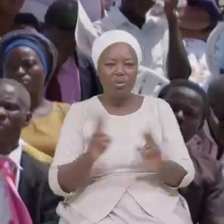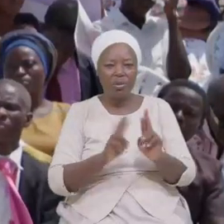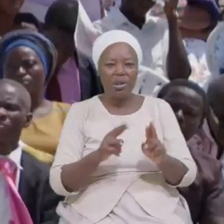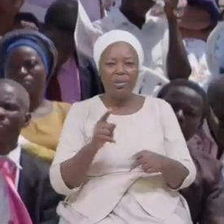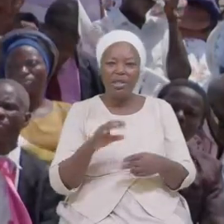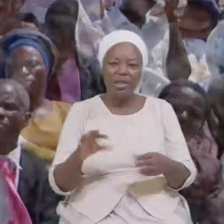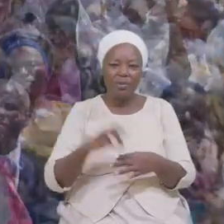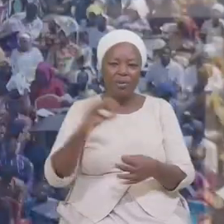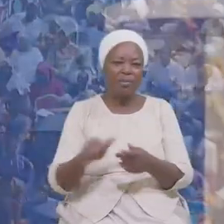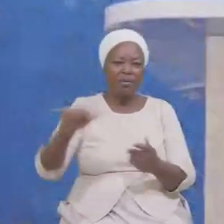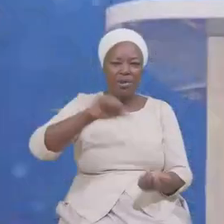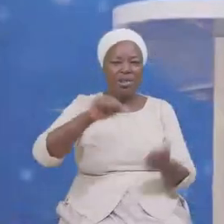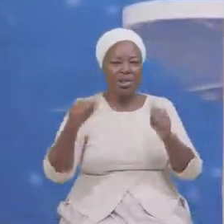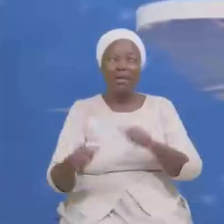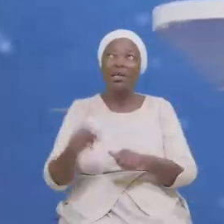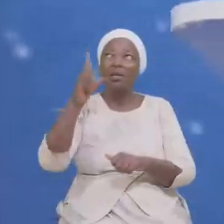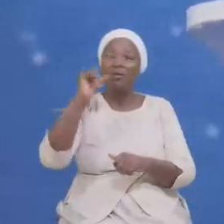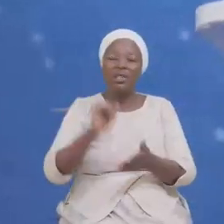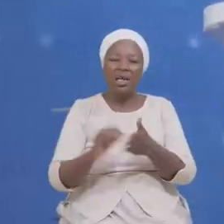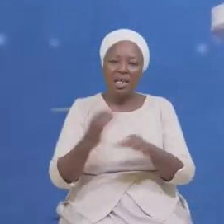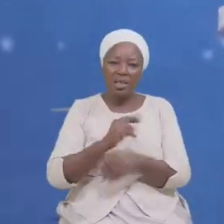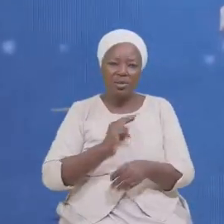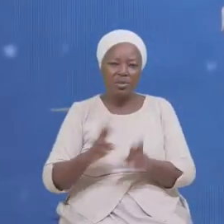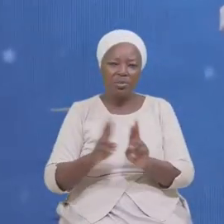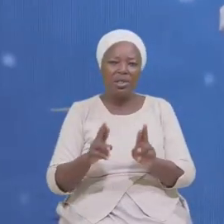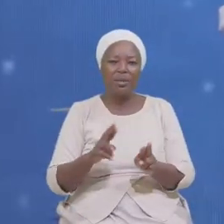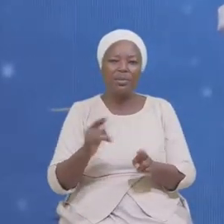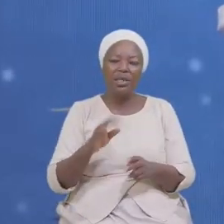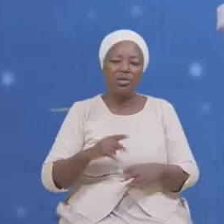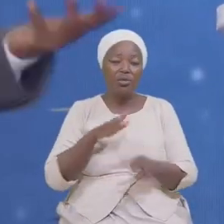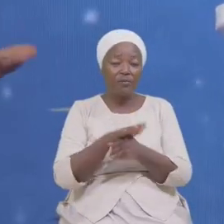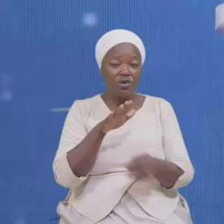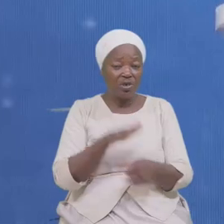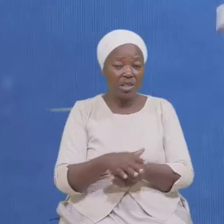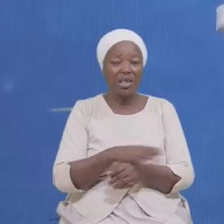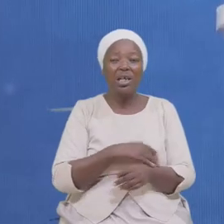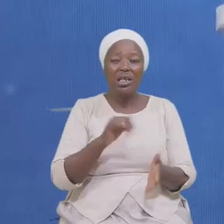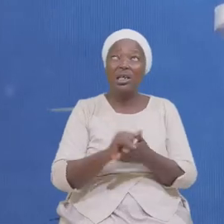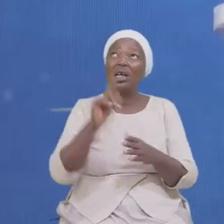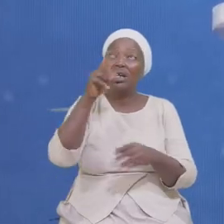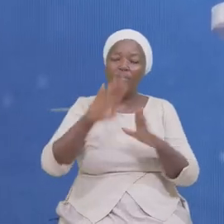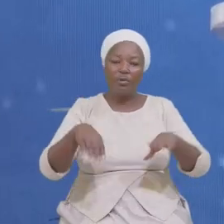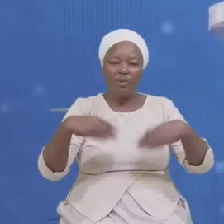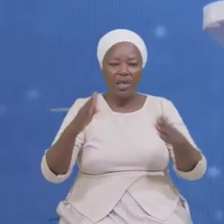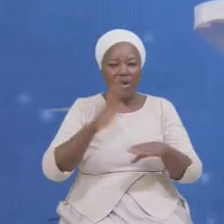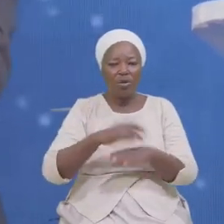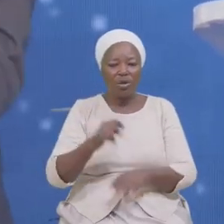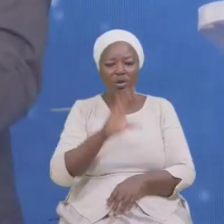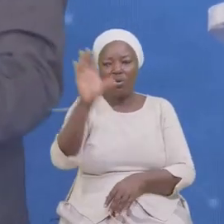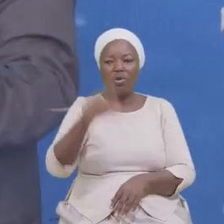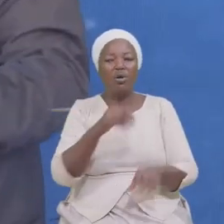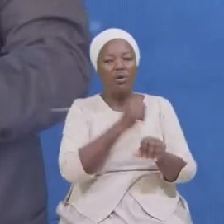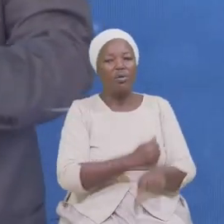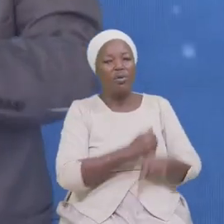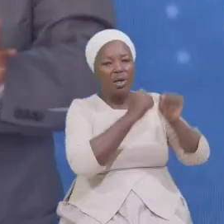baptism. He's the one that gets us ready by the sufficiency that he provided on the cross of Calvary. And he